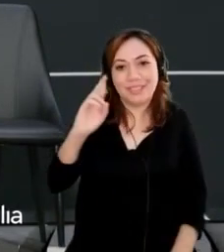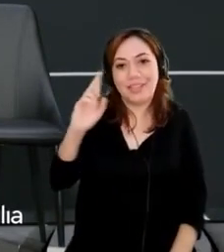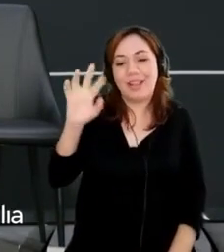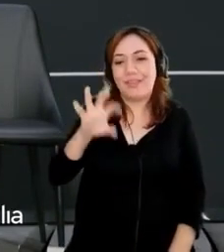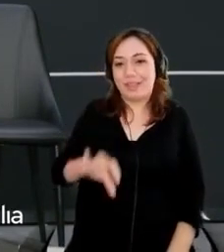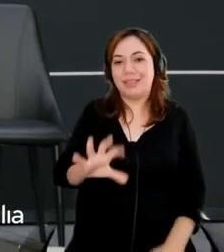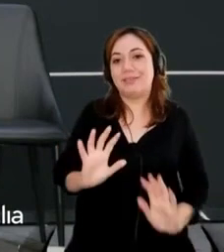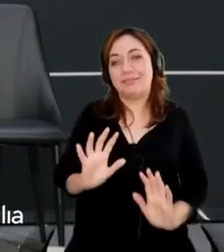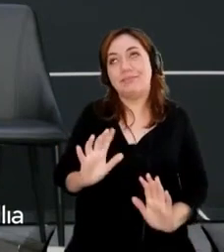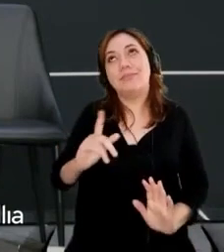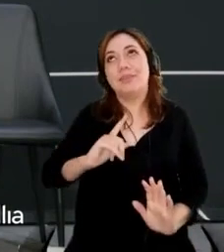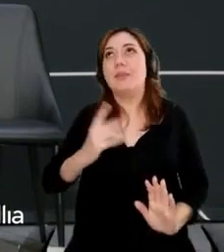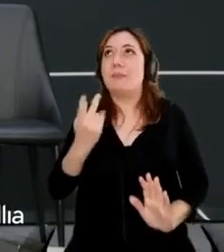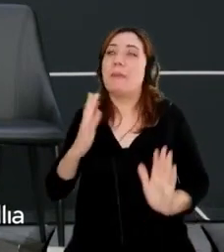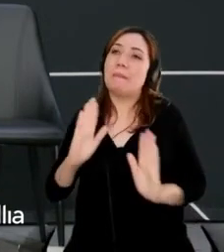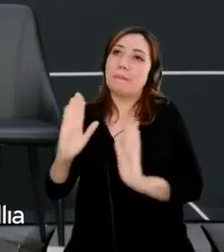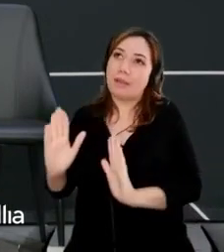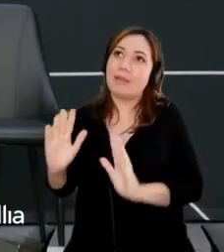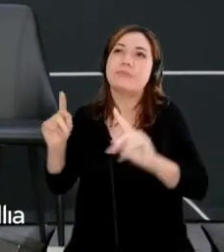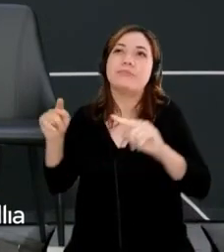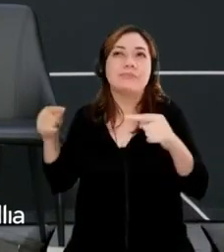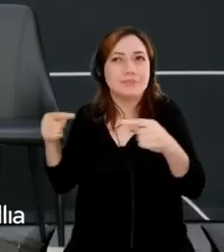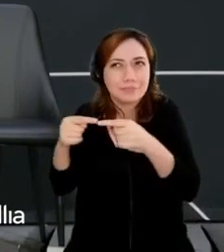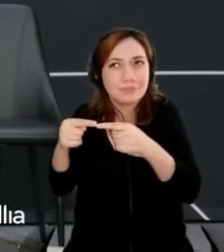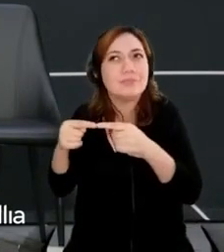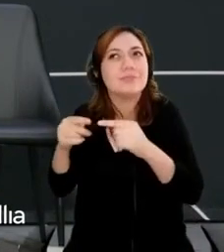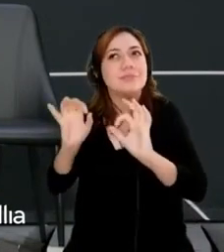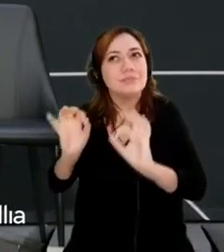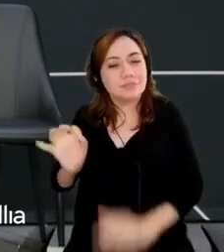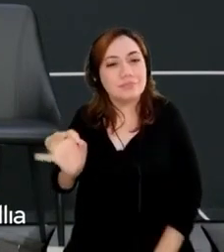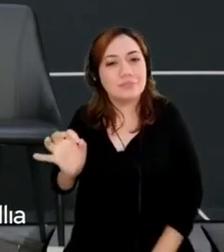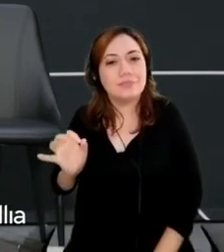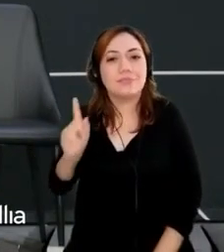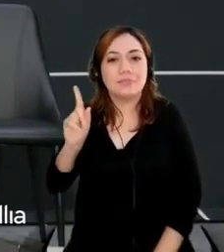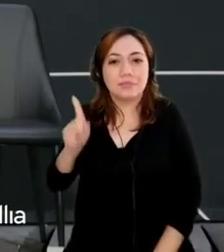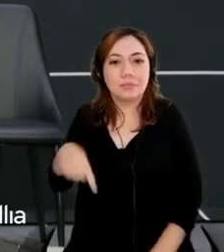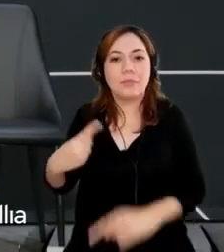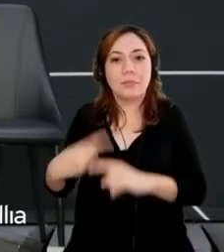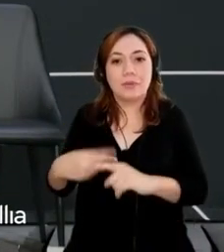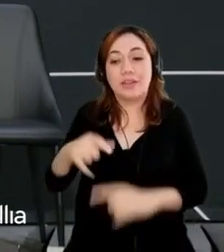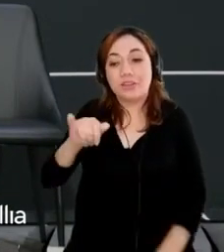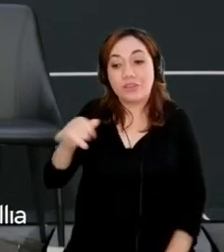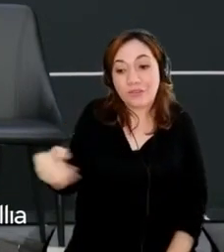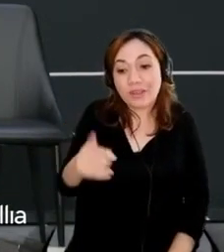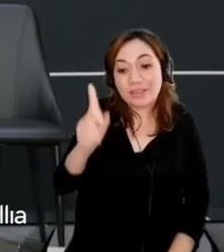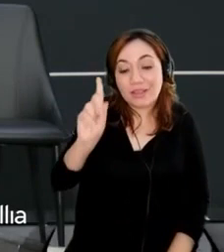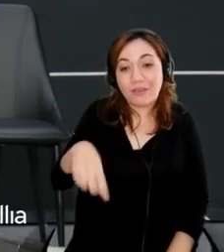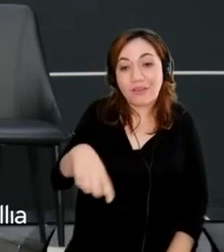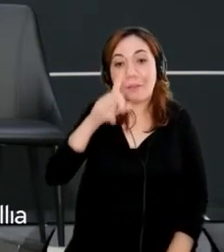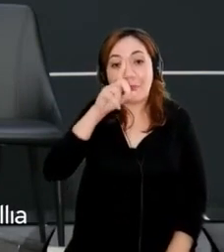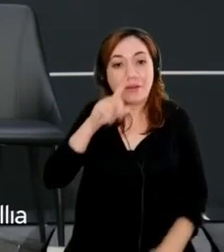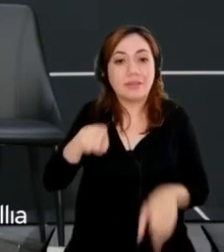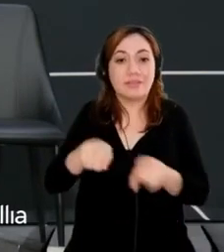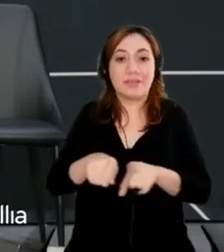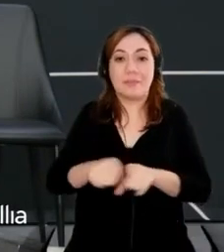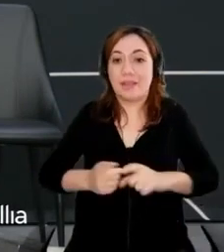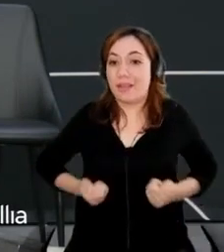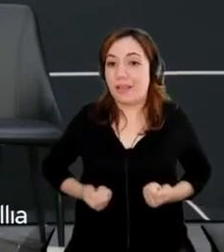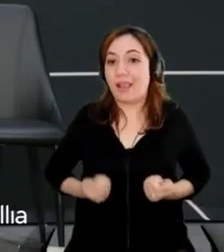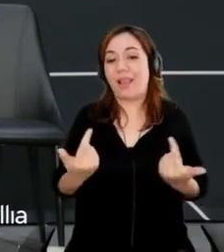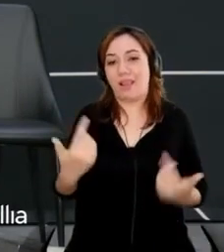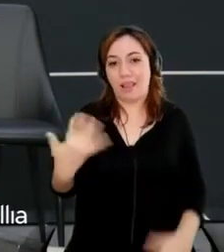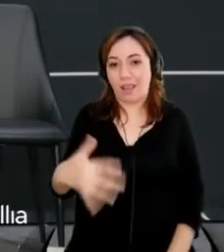way as long as innovation was risky and expensive. So the question